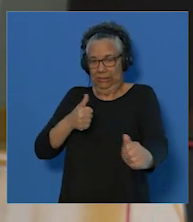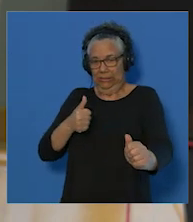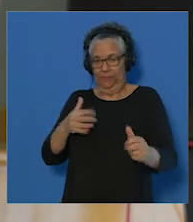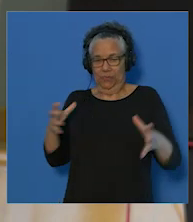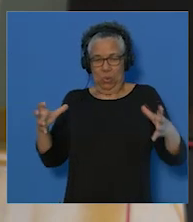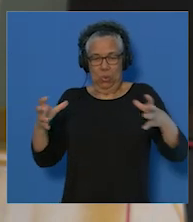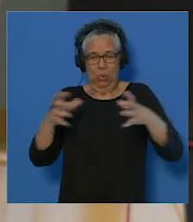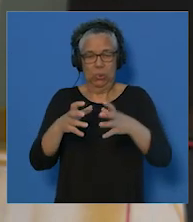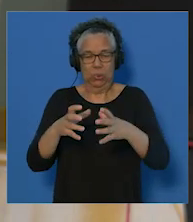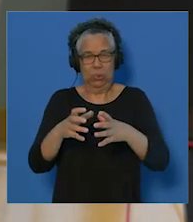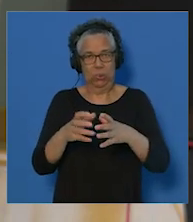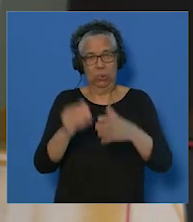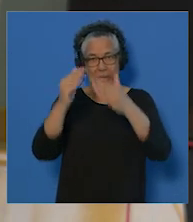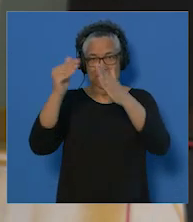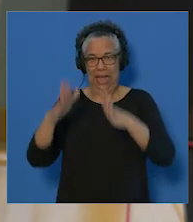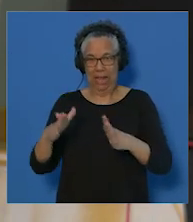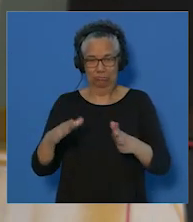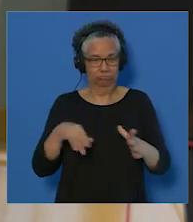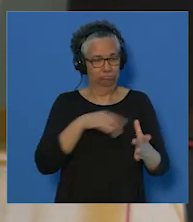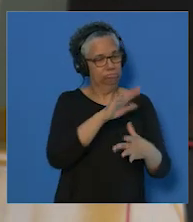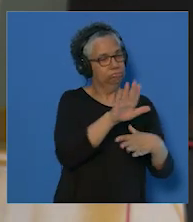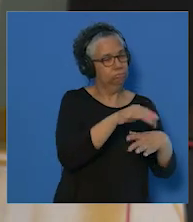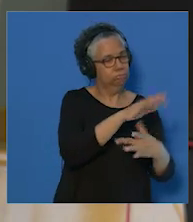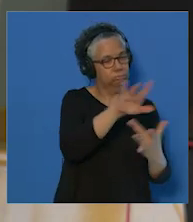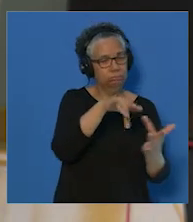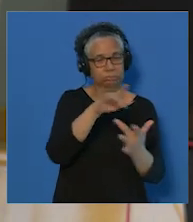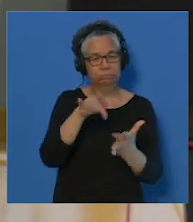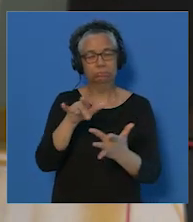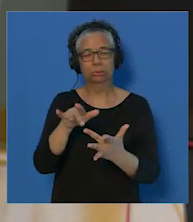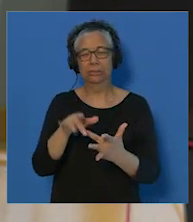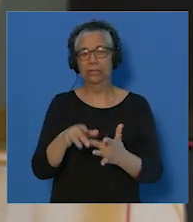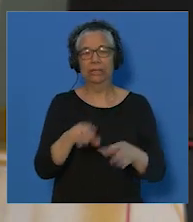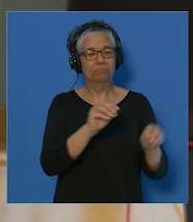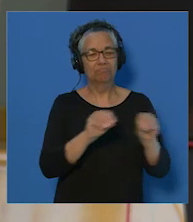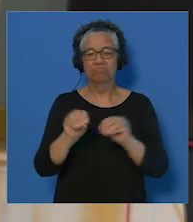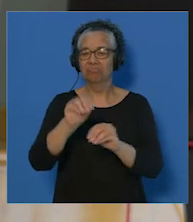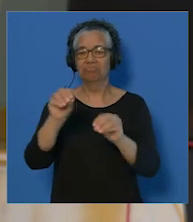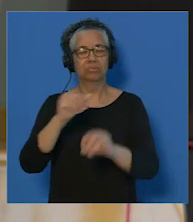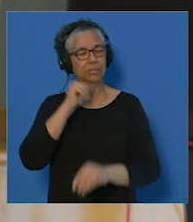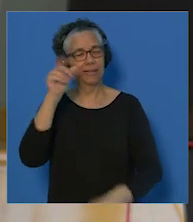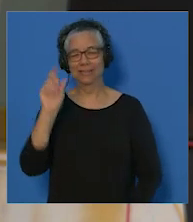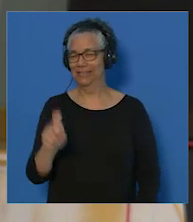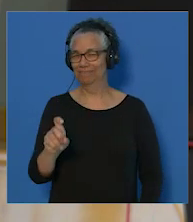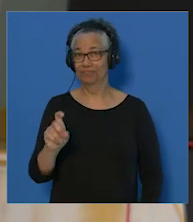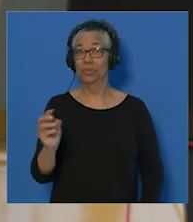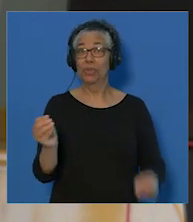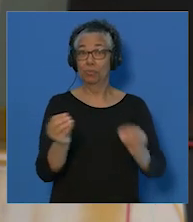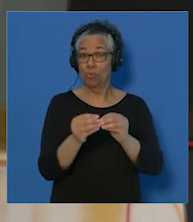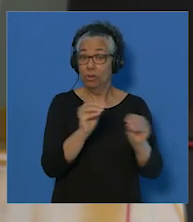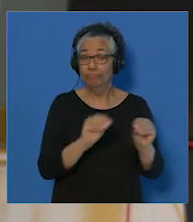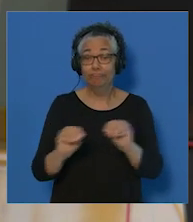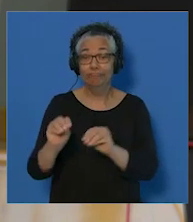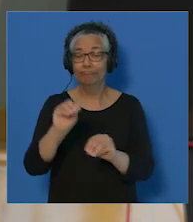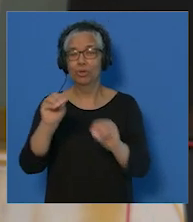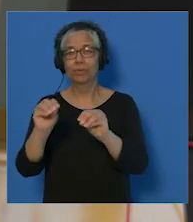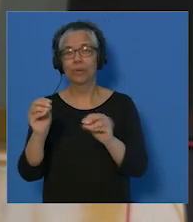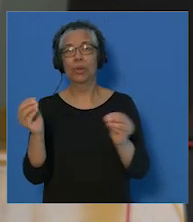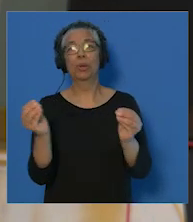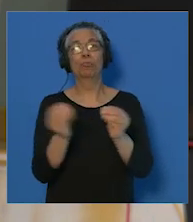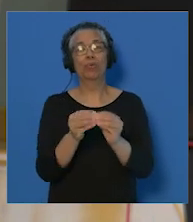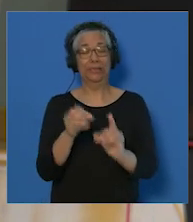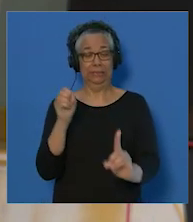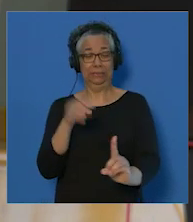mixing households, and avoid moving around unnecessarily. The more we move around, the more we expose